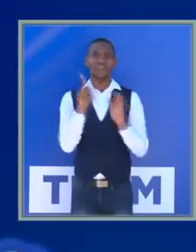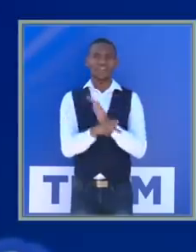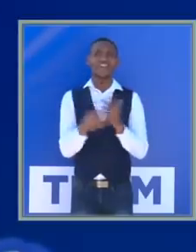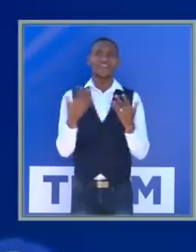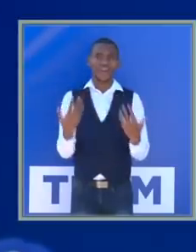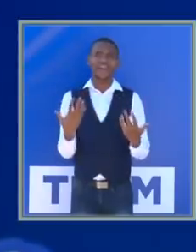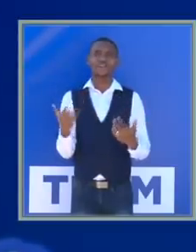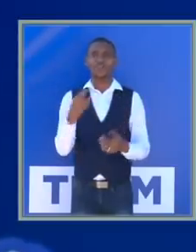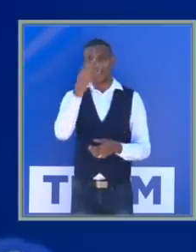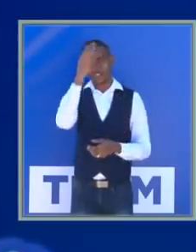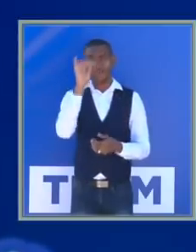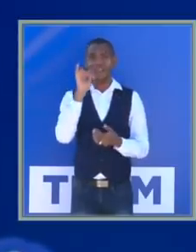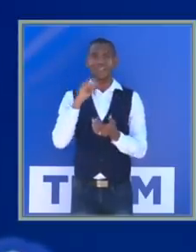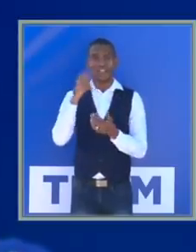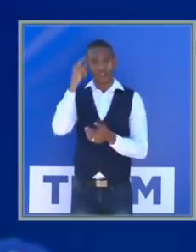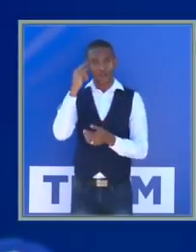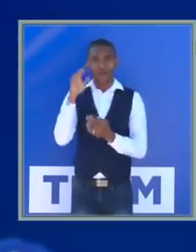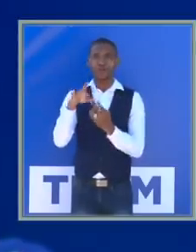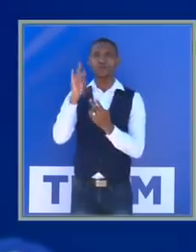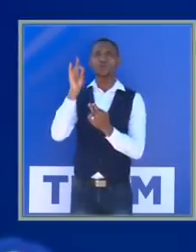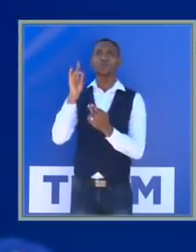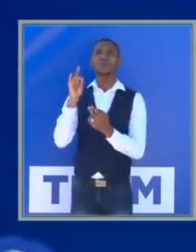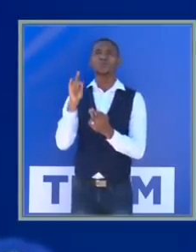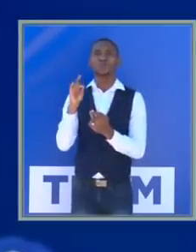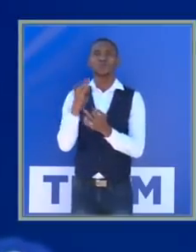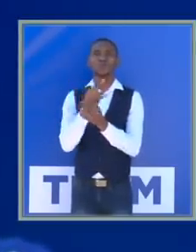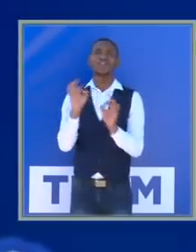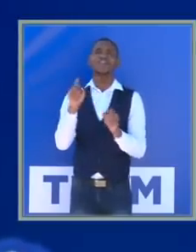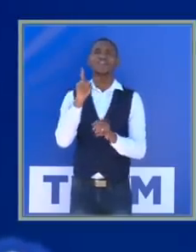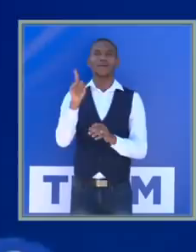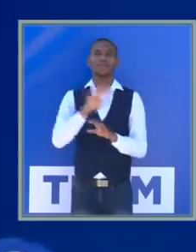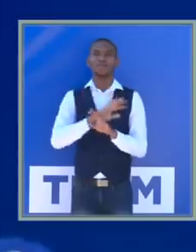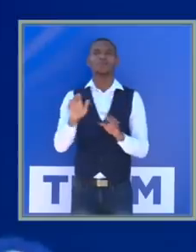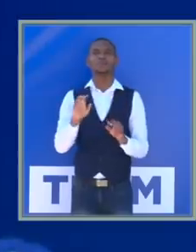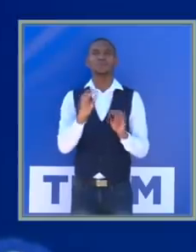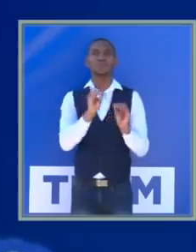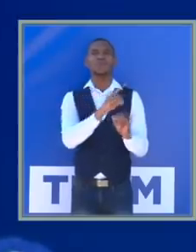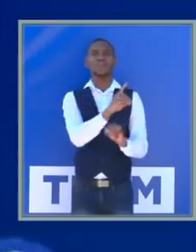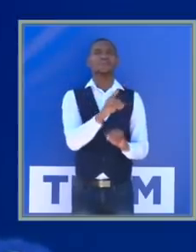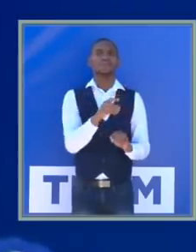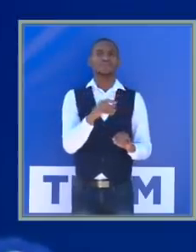government they thought they'd elected to free them, not to put them 6 feet underground.